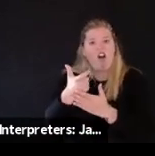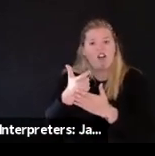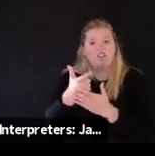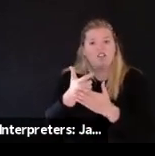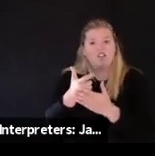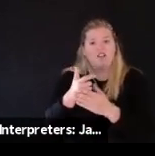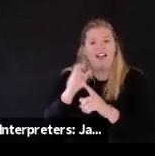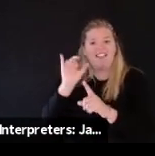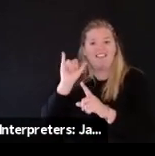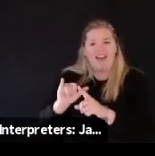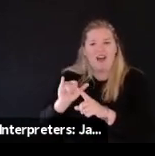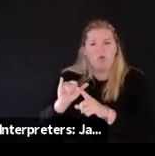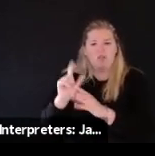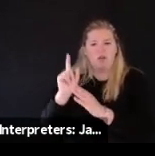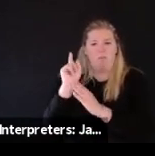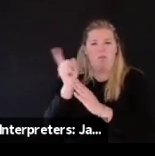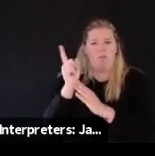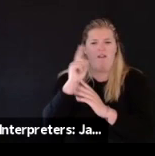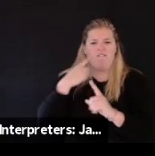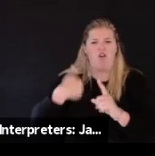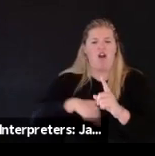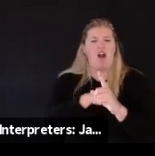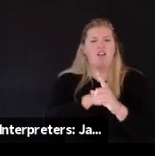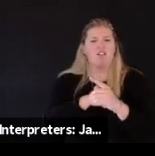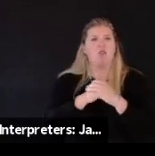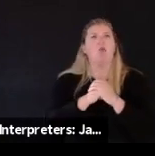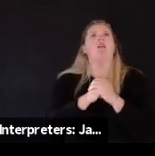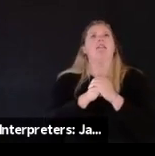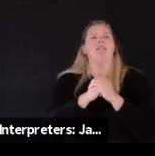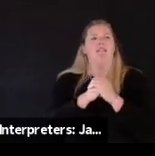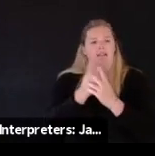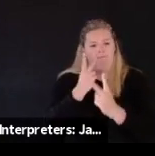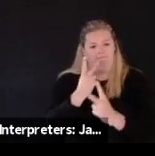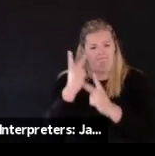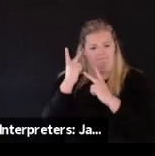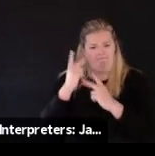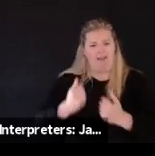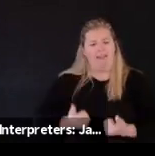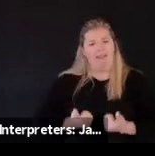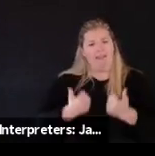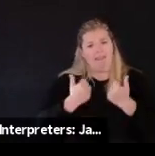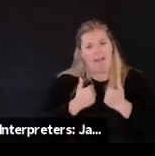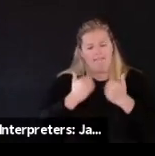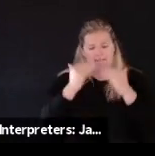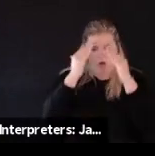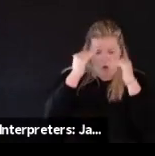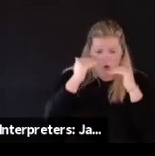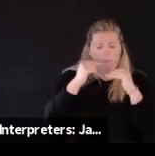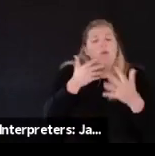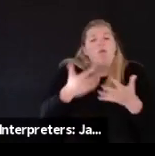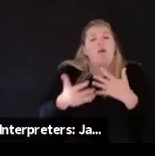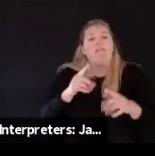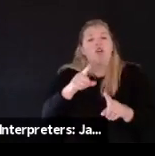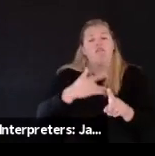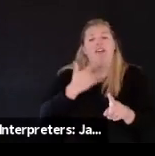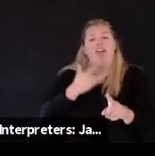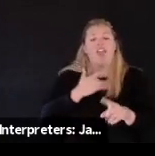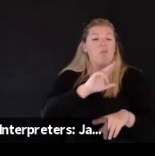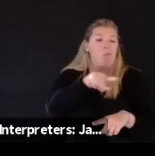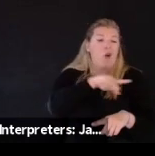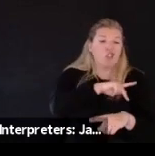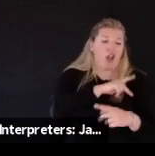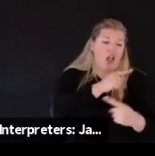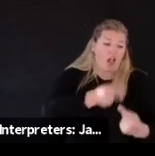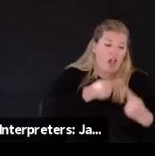being able to just speak life and hope over the things that right now we are dealing, whether it's personal, professional, or